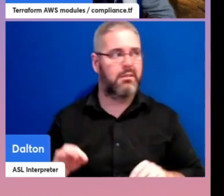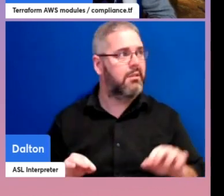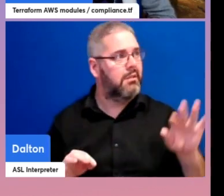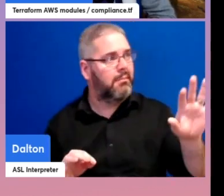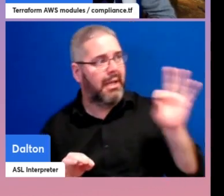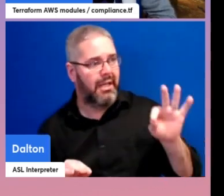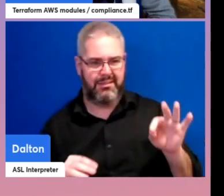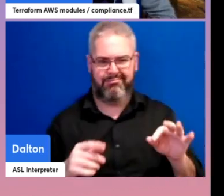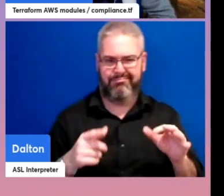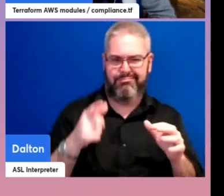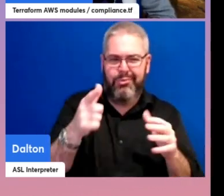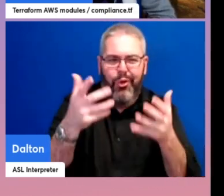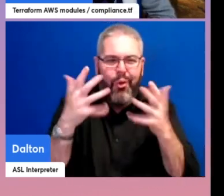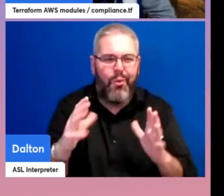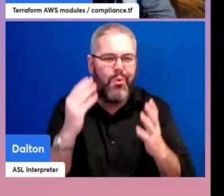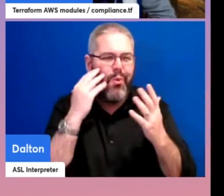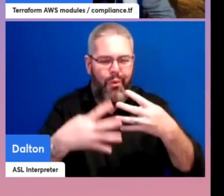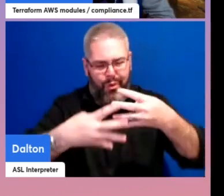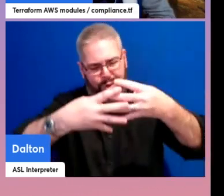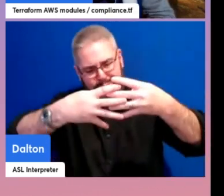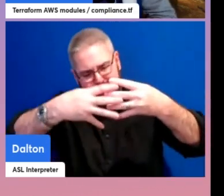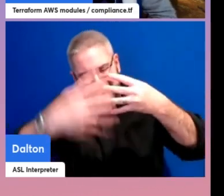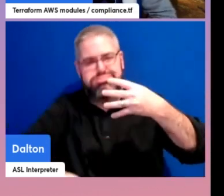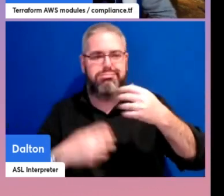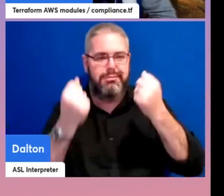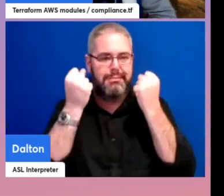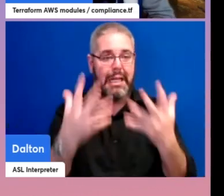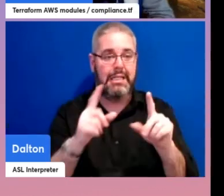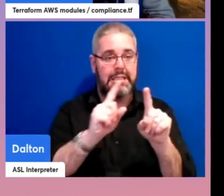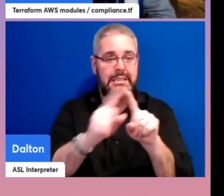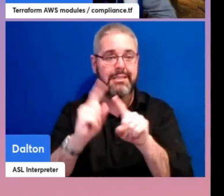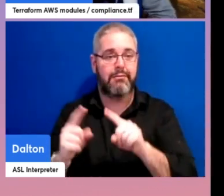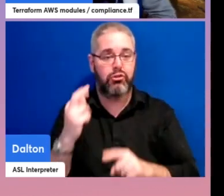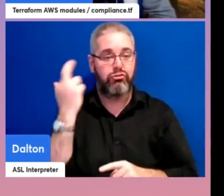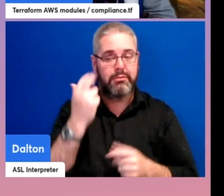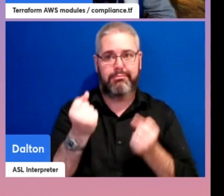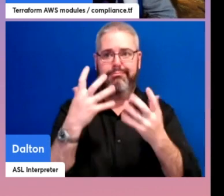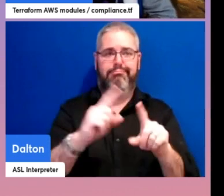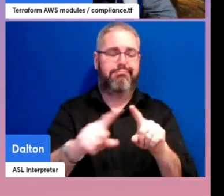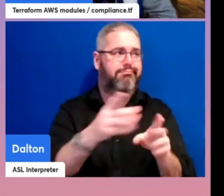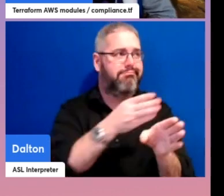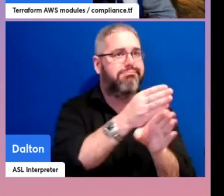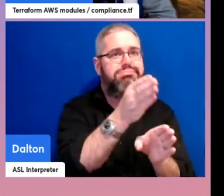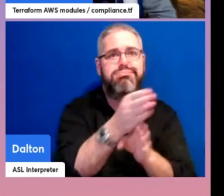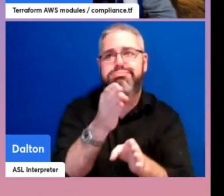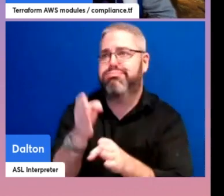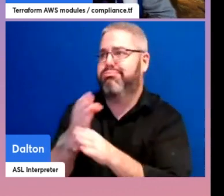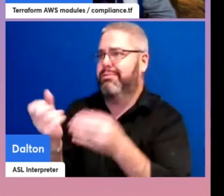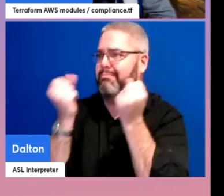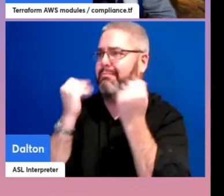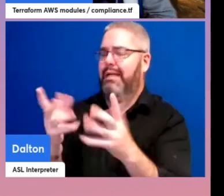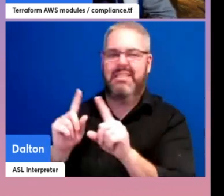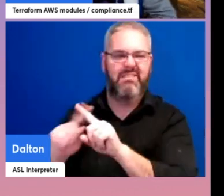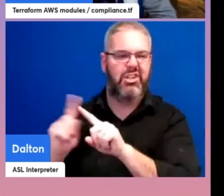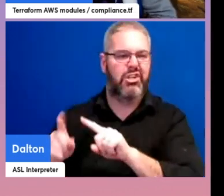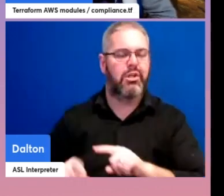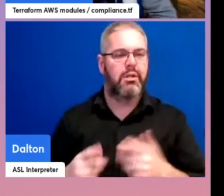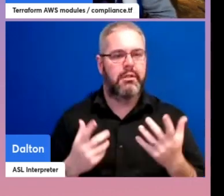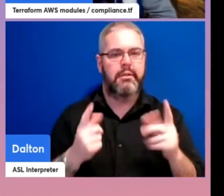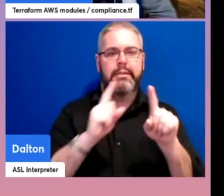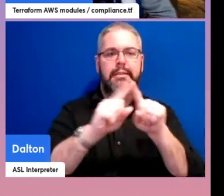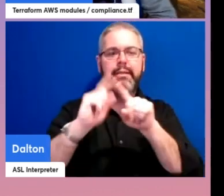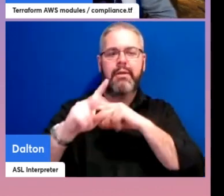know that there are a lot of them because there are many different industries and many different type